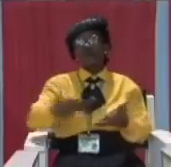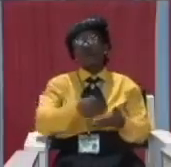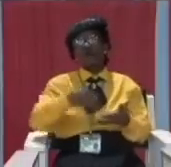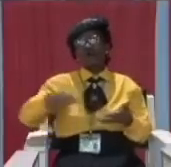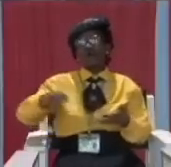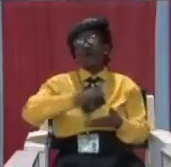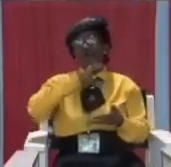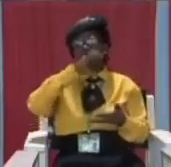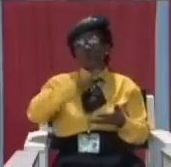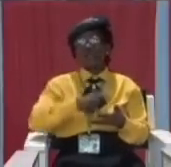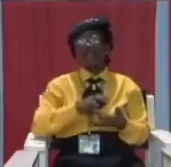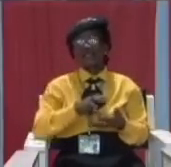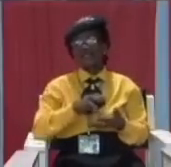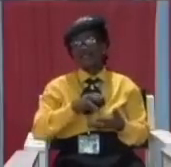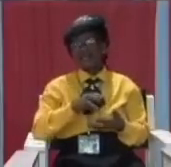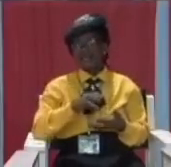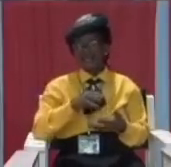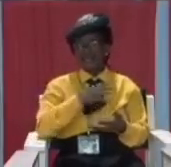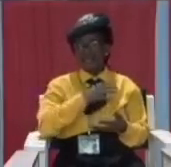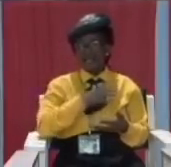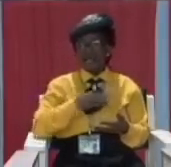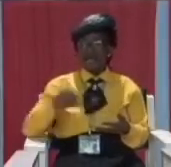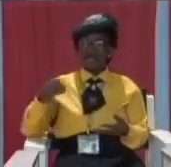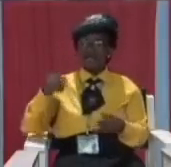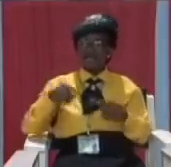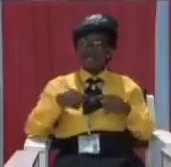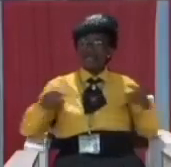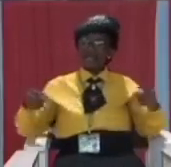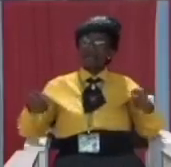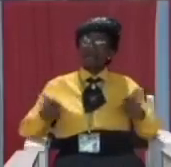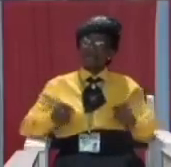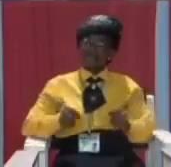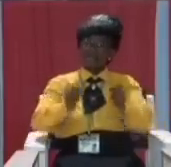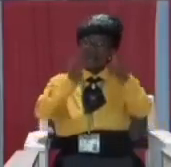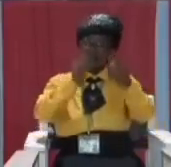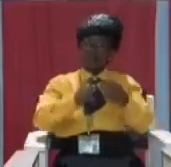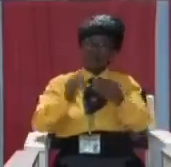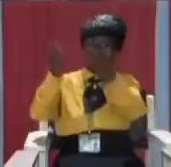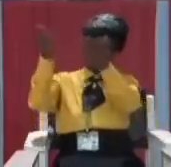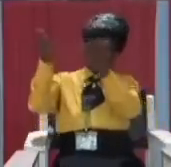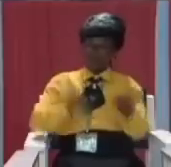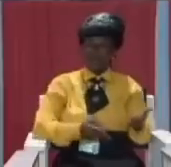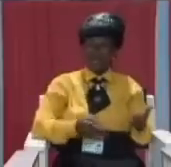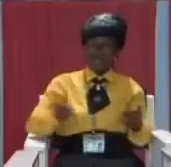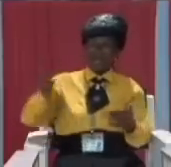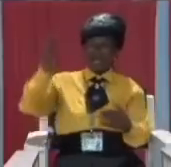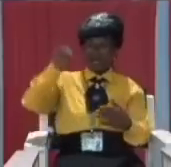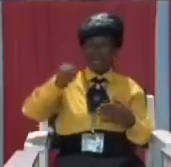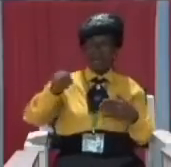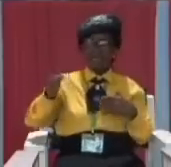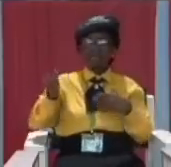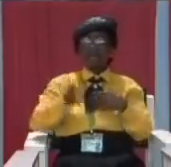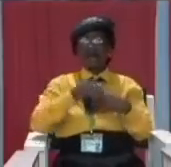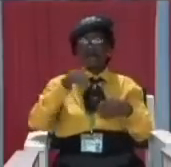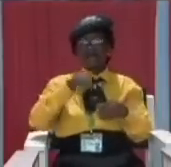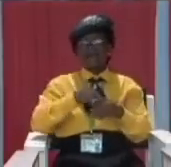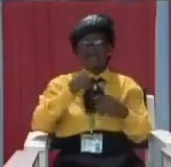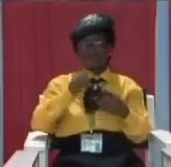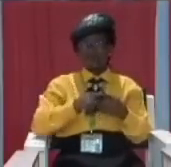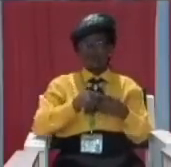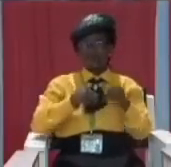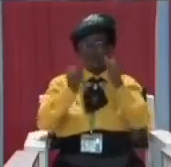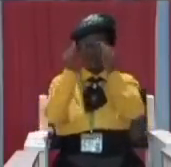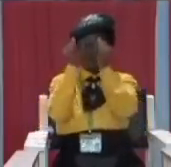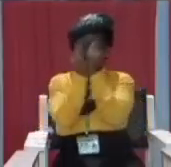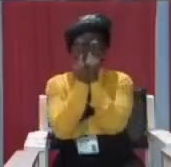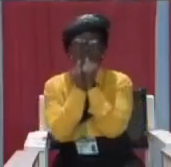But the enemy tried to bring them back into captivity. Exodus chapter